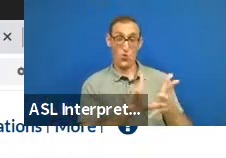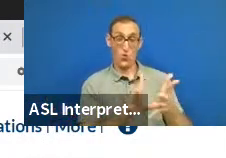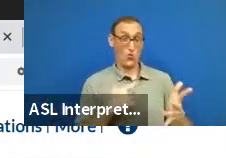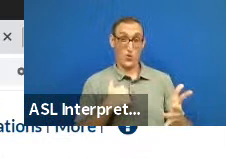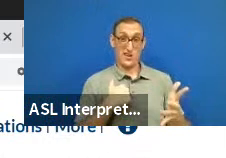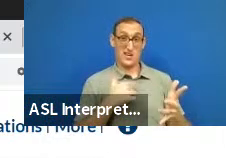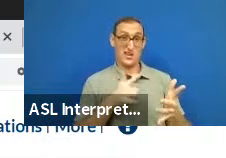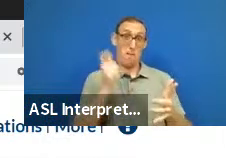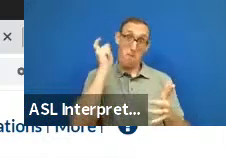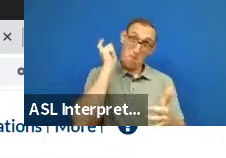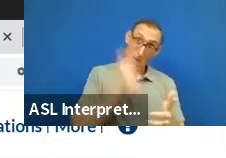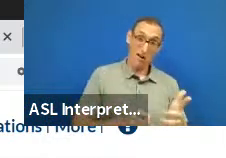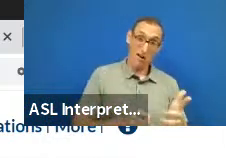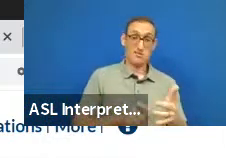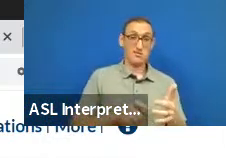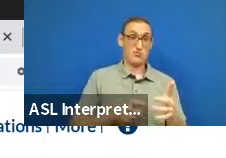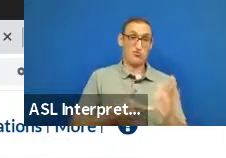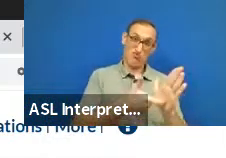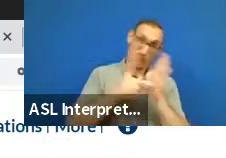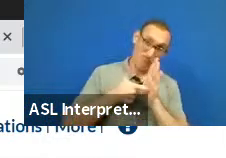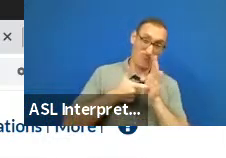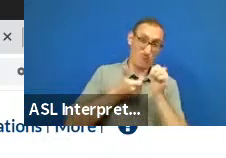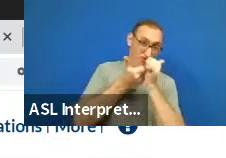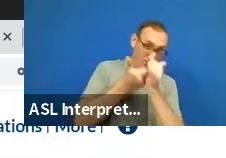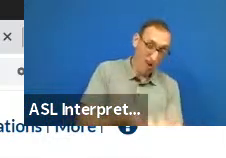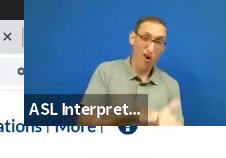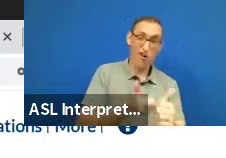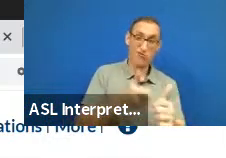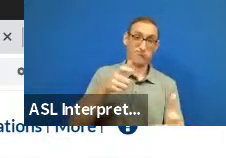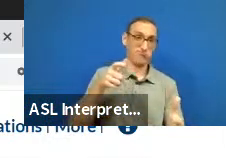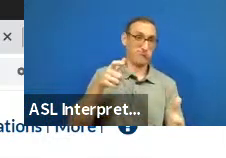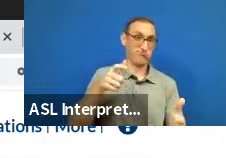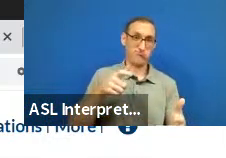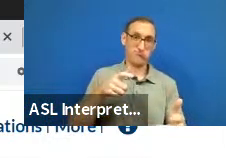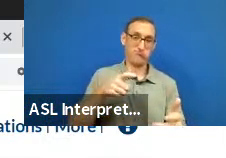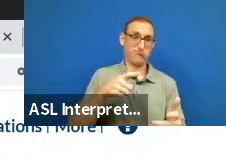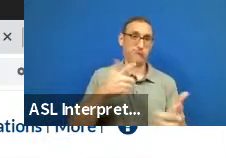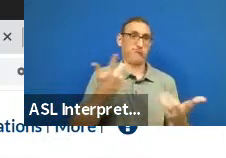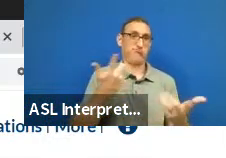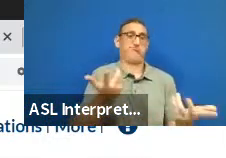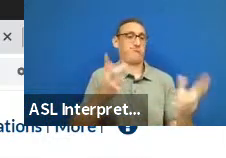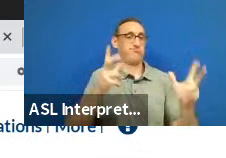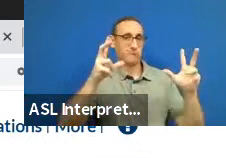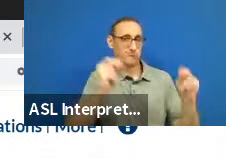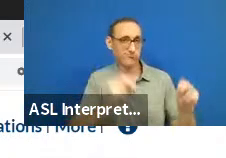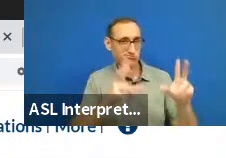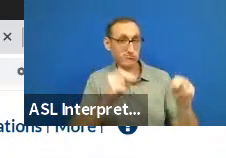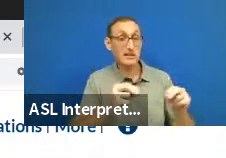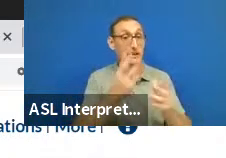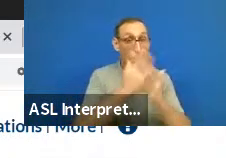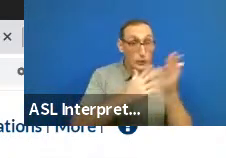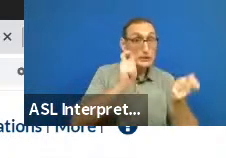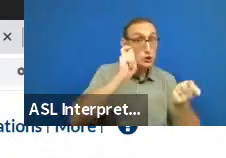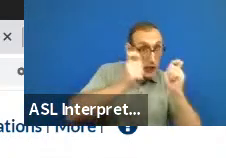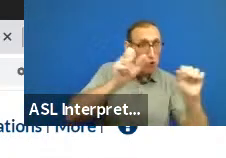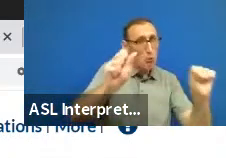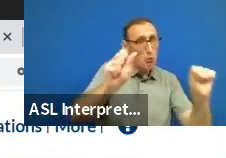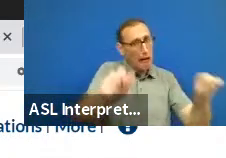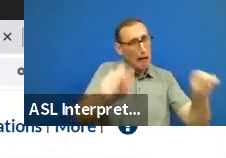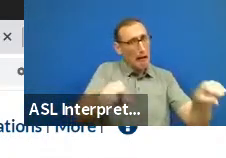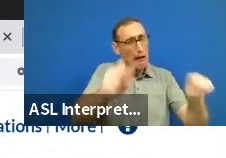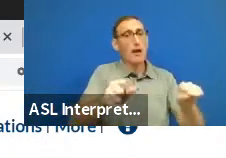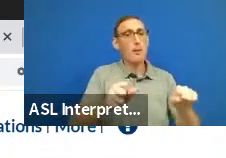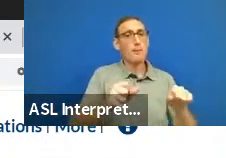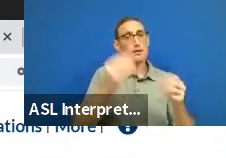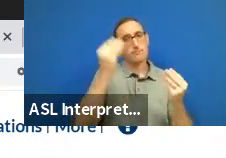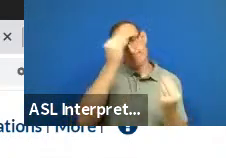there are like grammatical things, or if there are things that need to be pulled out, the most important thing is that just share that with the full board